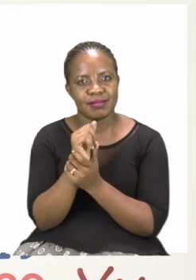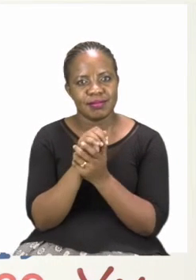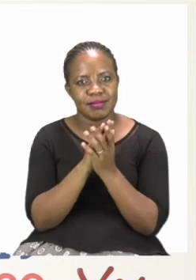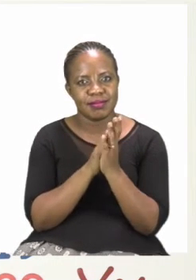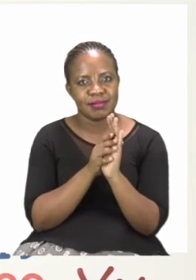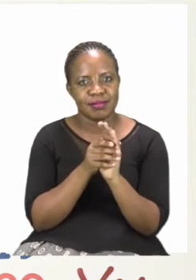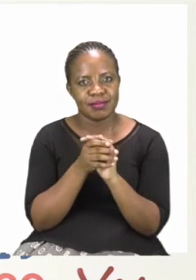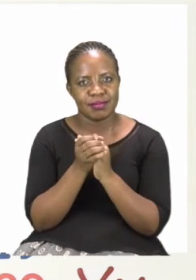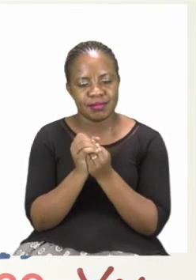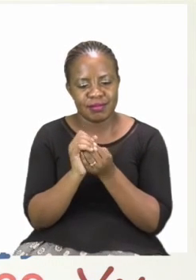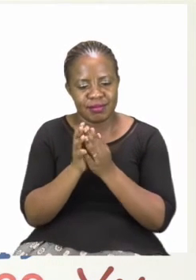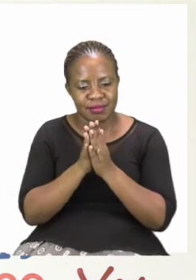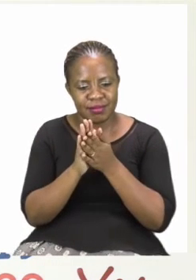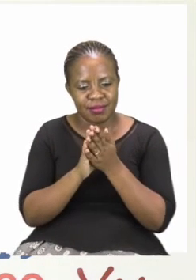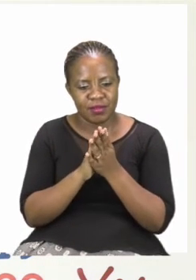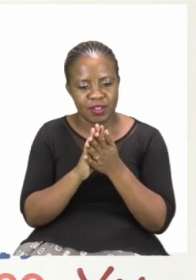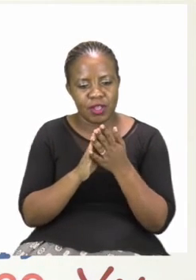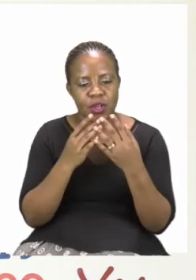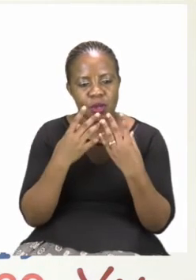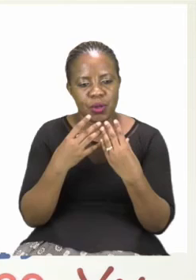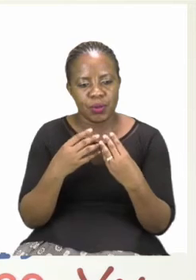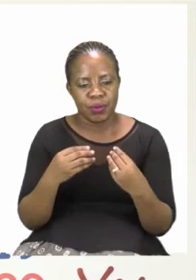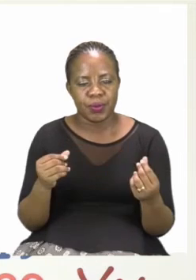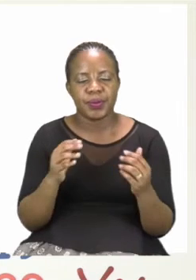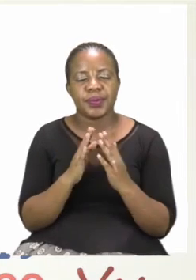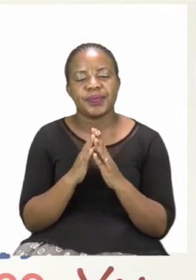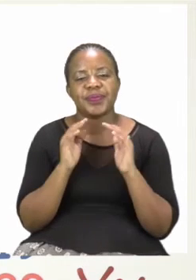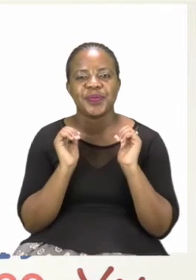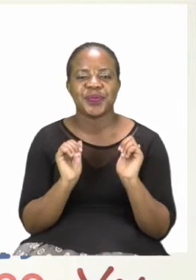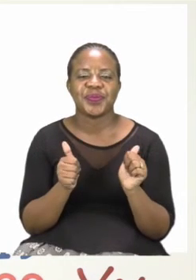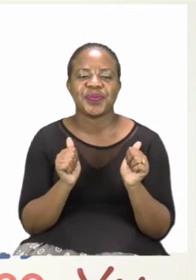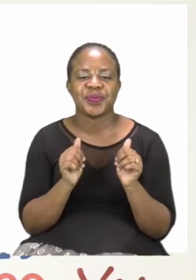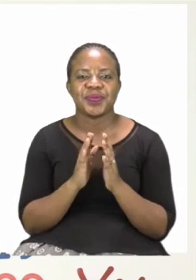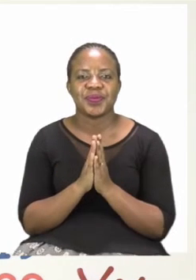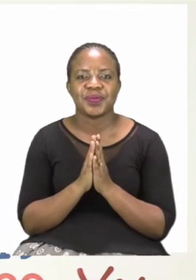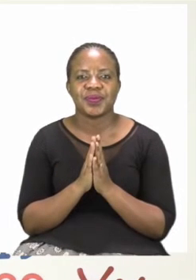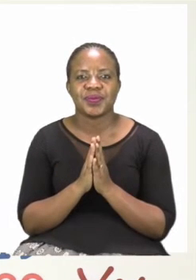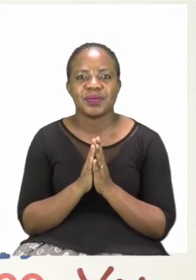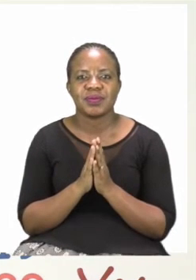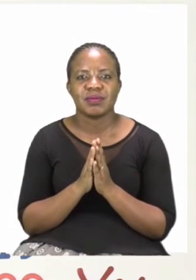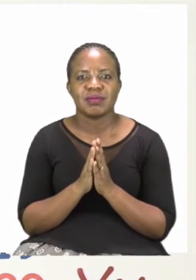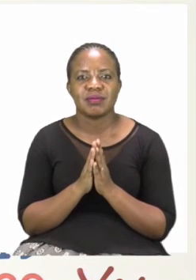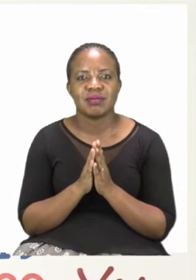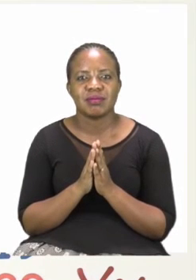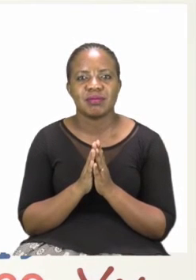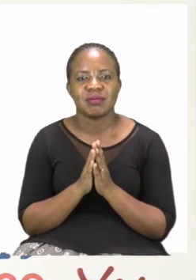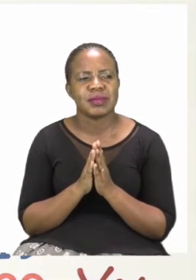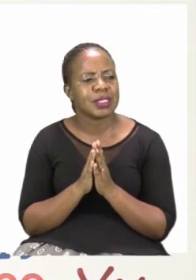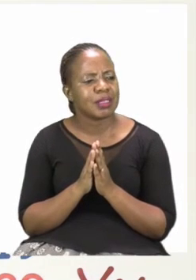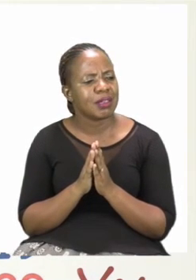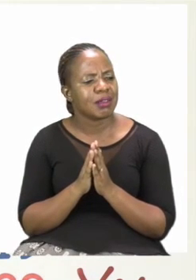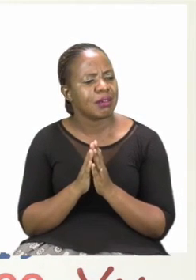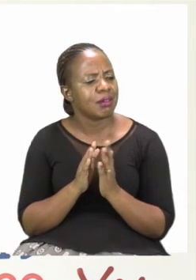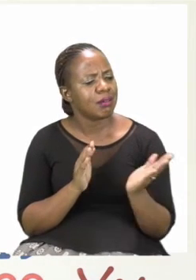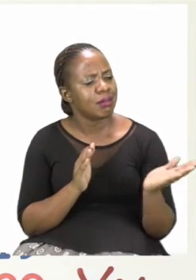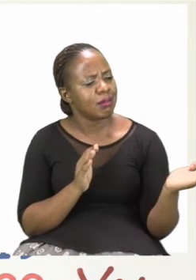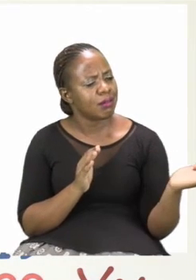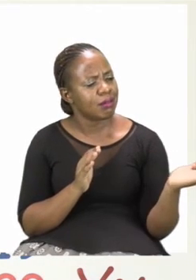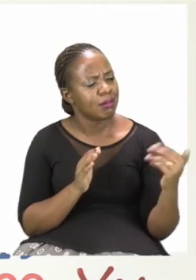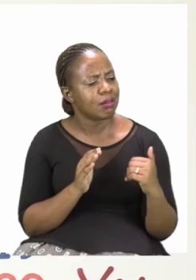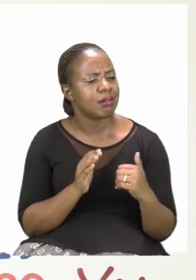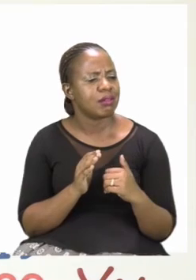touch anything else. Well done. I want to try and call Zacky with my little